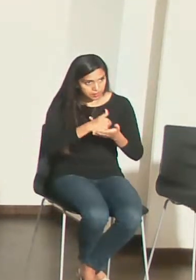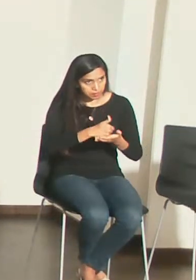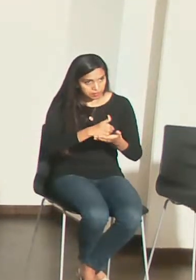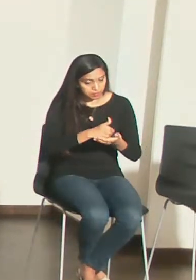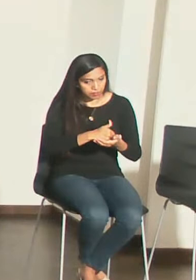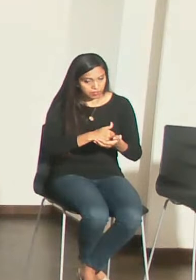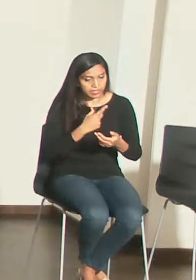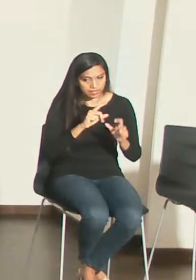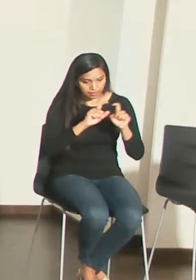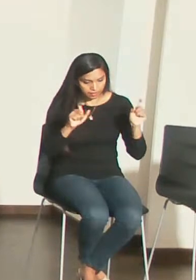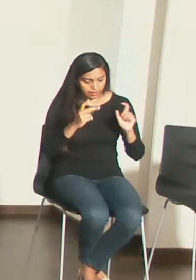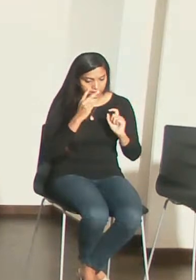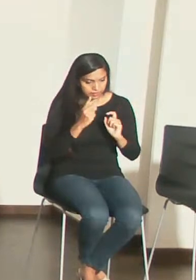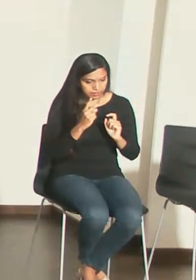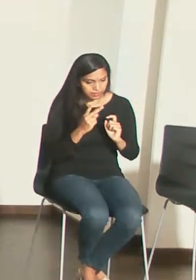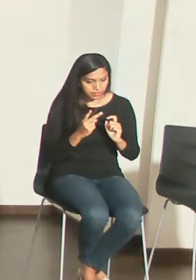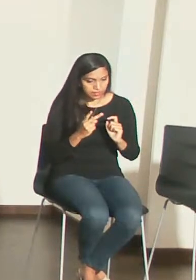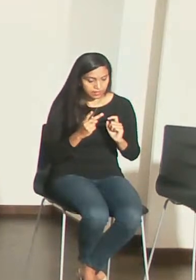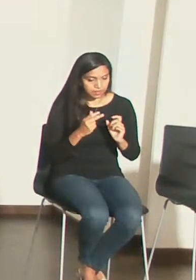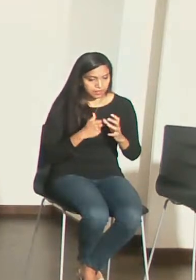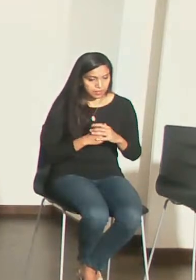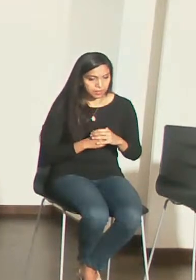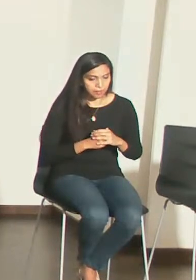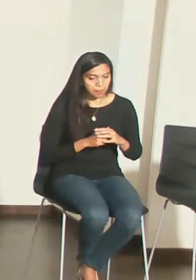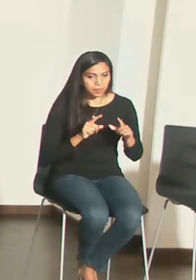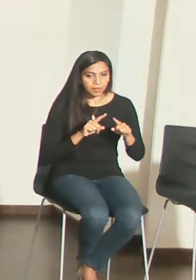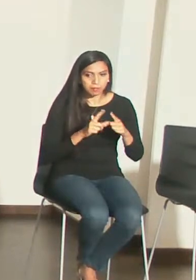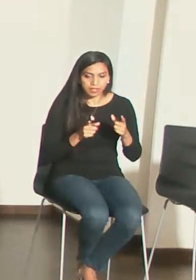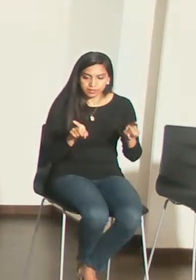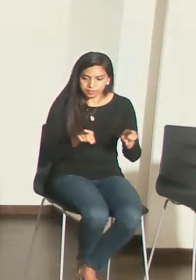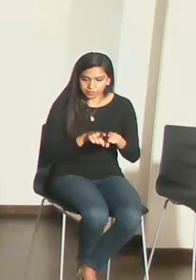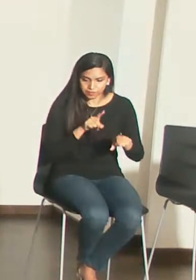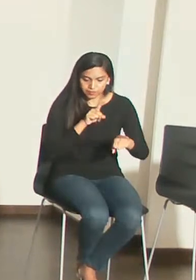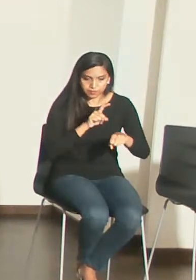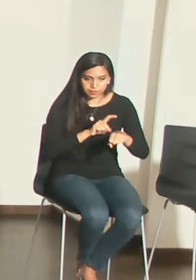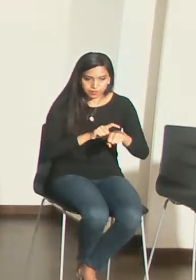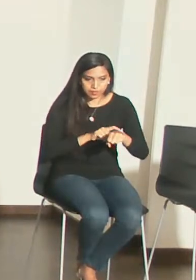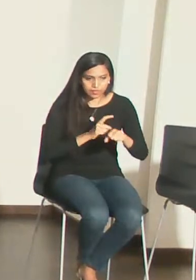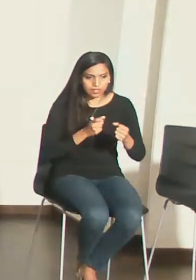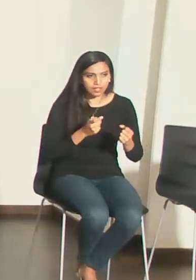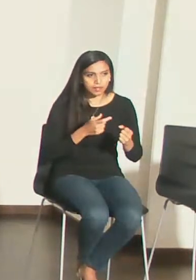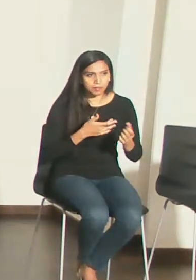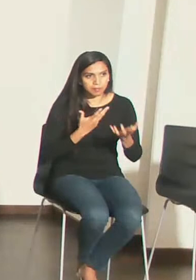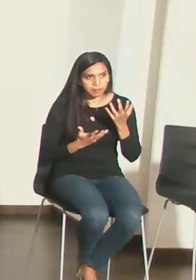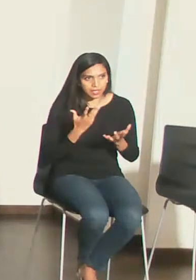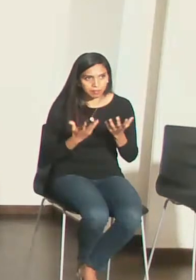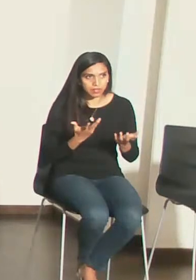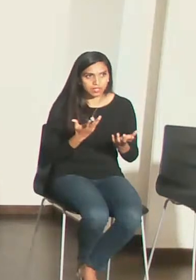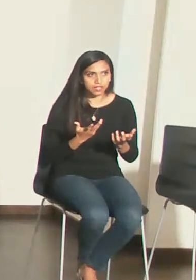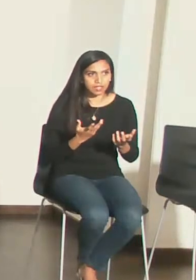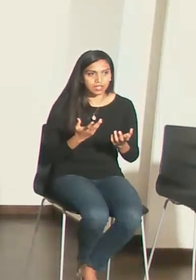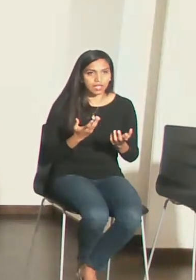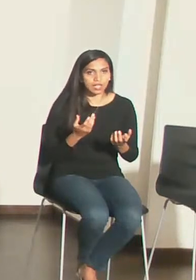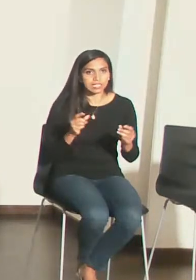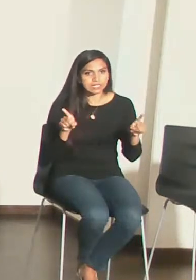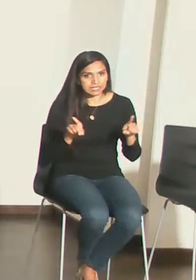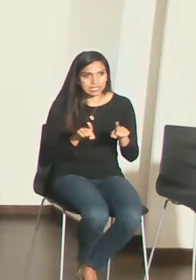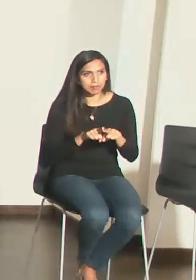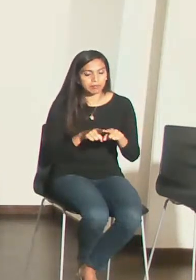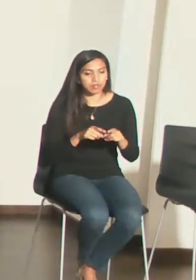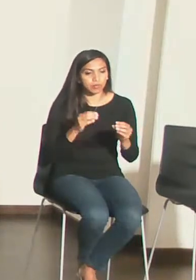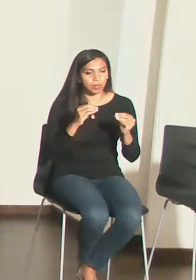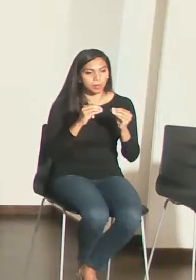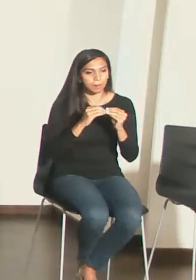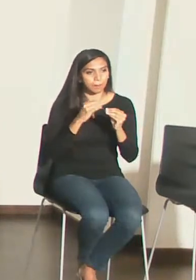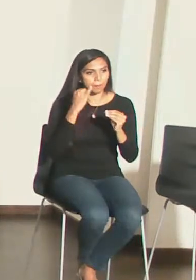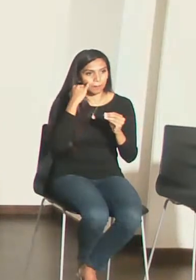ideally be seen, right? But at the same time, it's literally like basically entering a biology lab, I would say, and looking